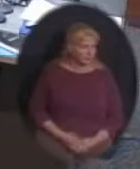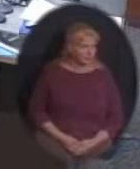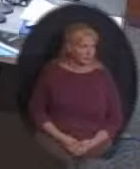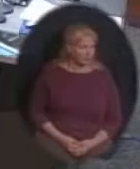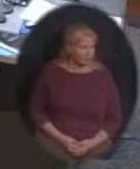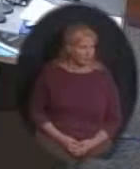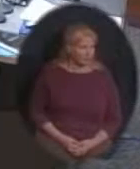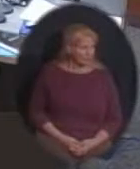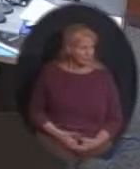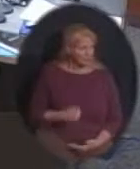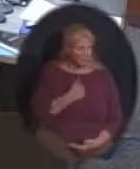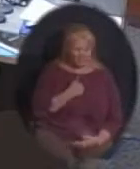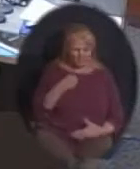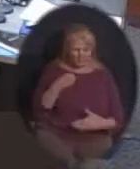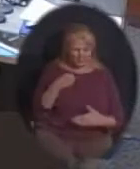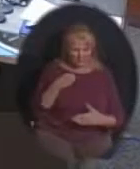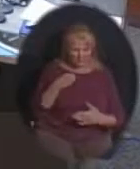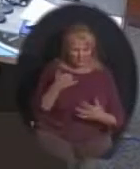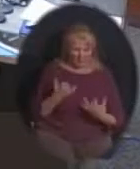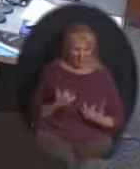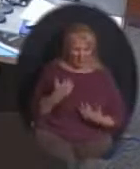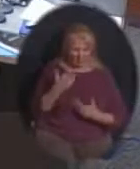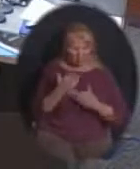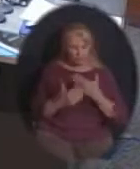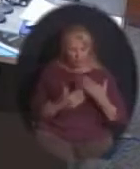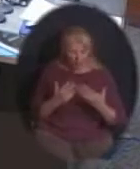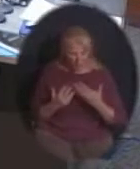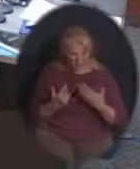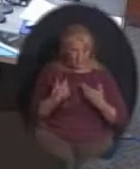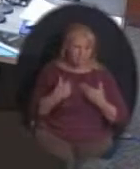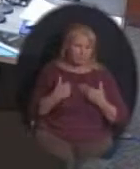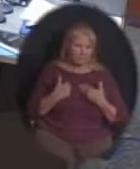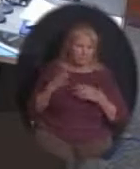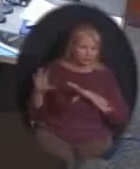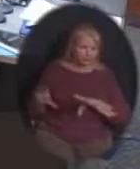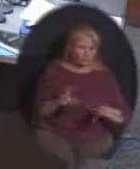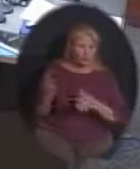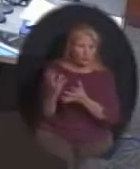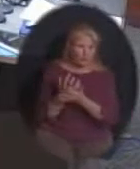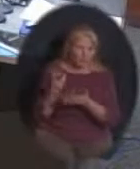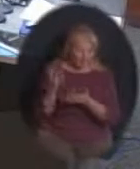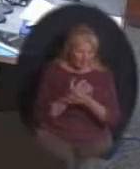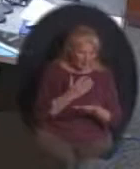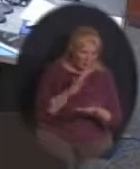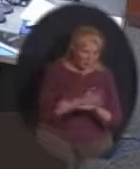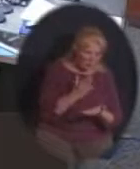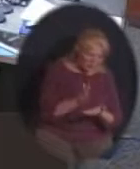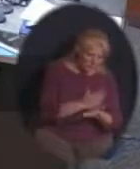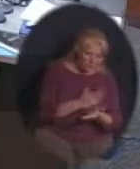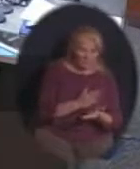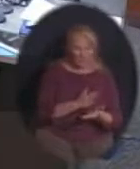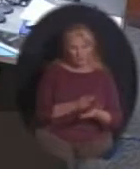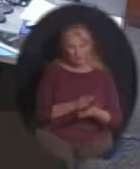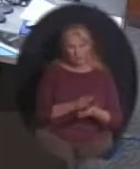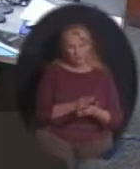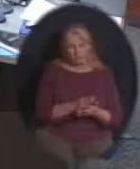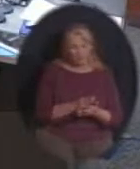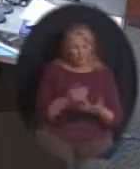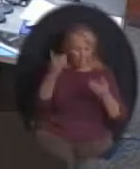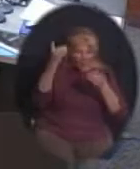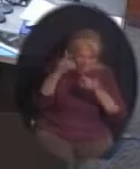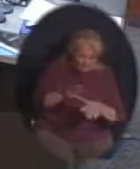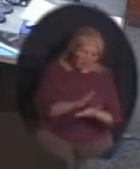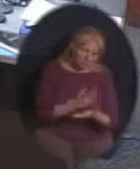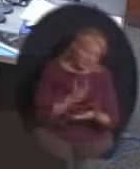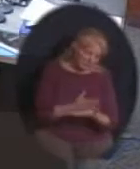I'm in the process of collecting together all of the documents, the backup documentation agreements,